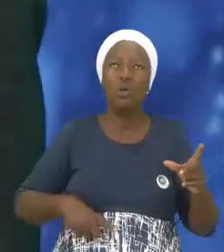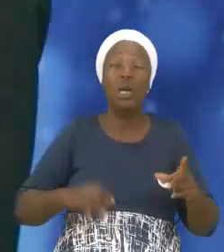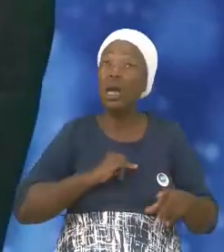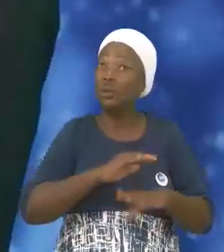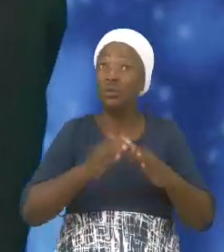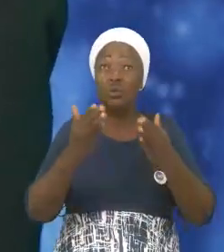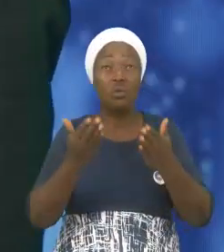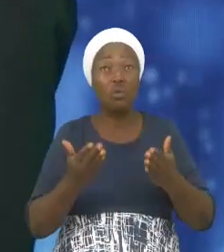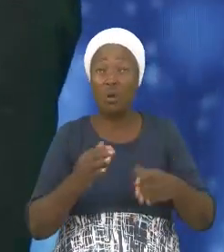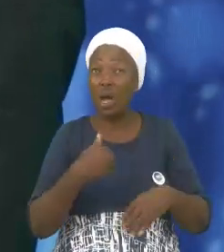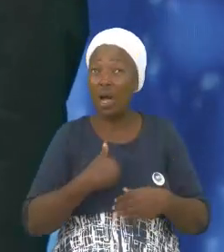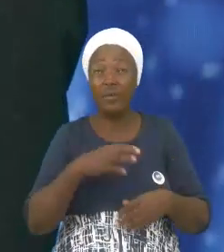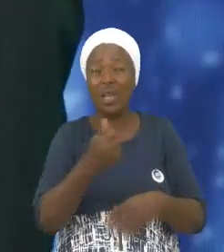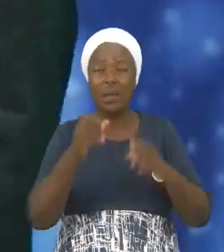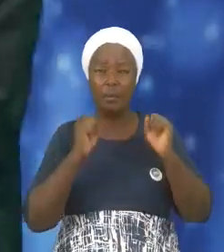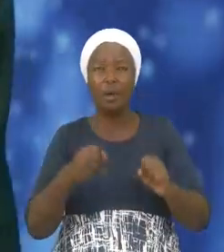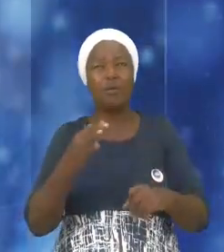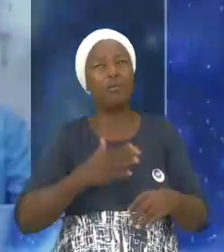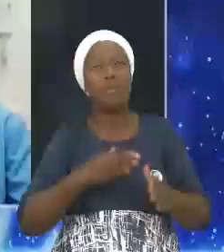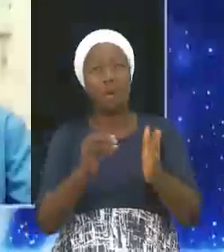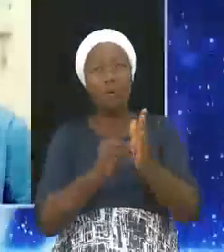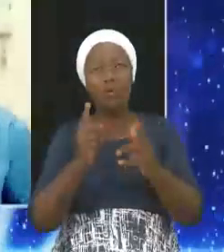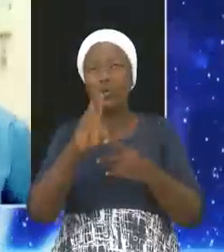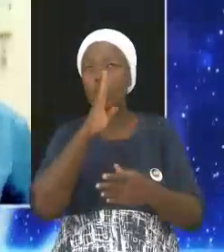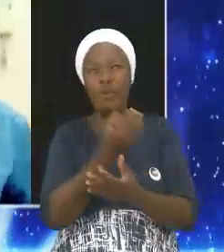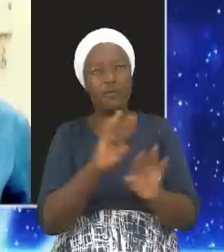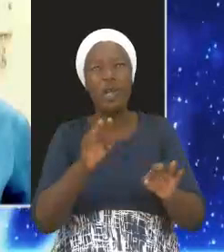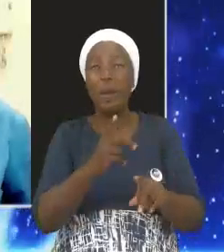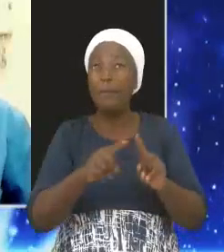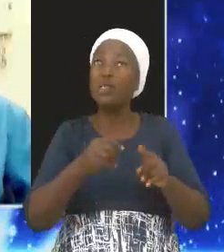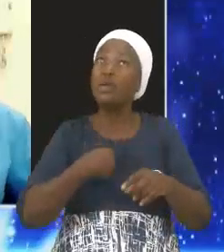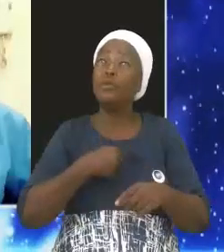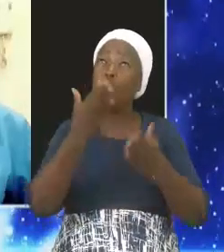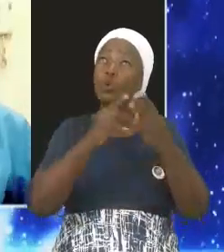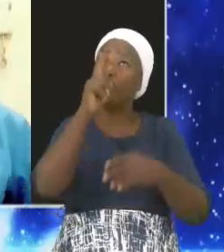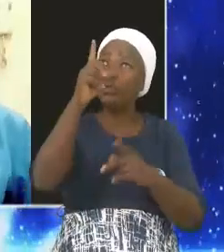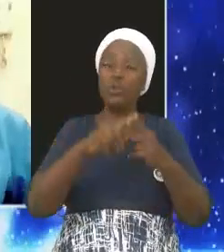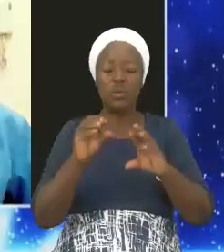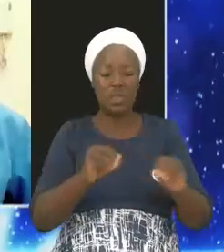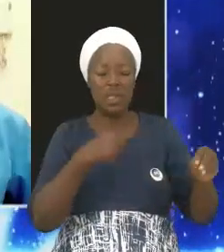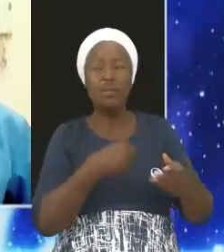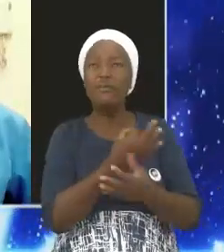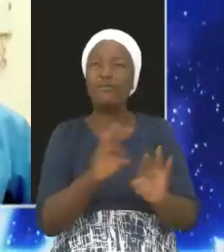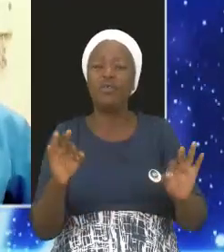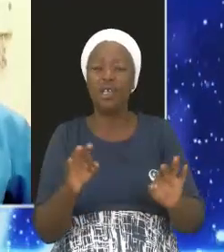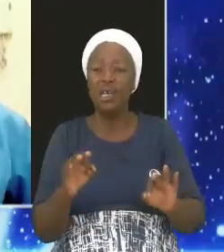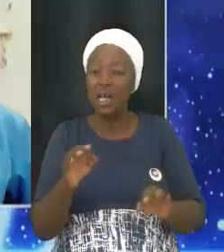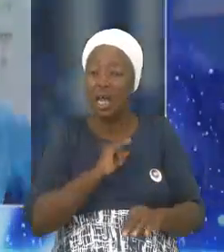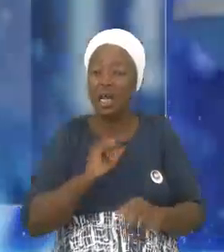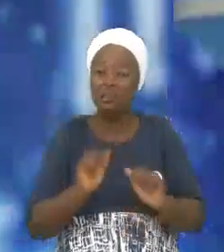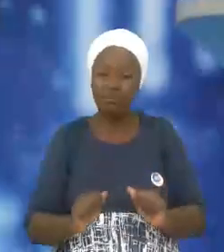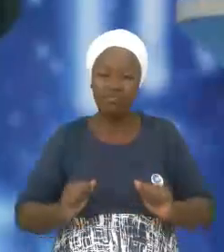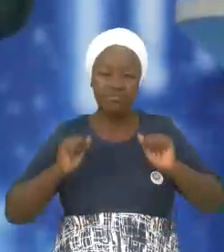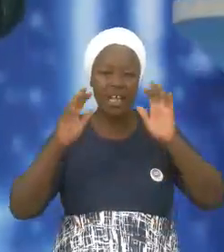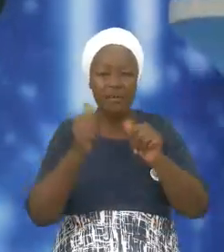any power of my own to be free, but I want you to set me free. I give it up. I